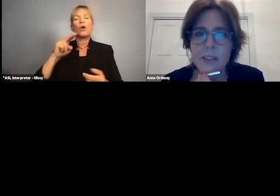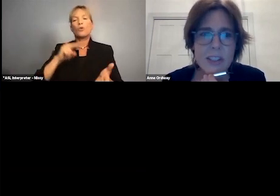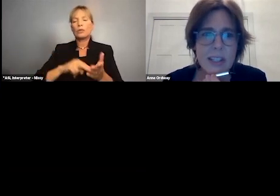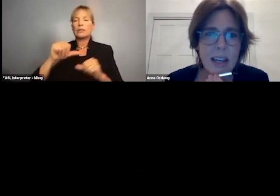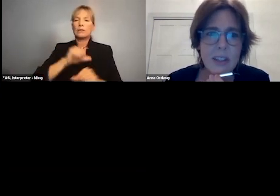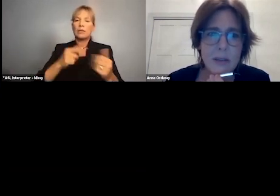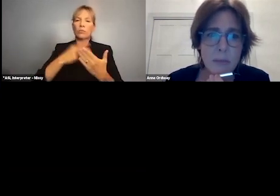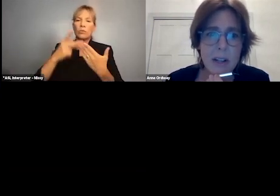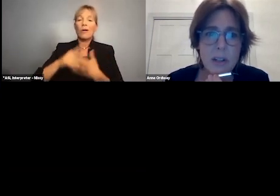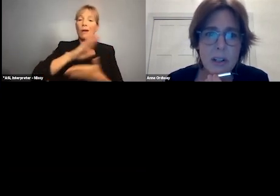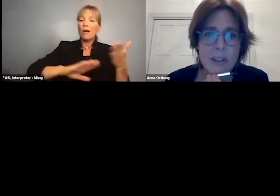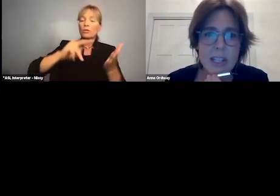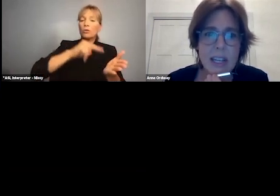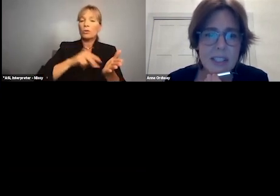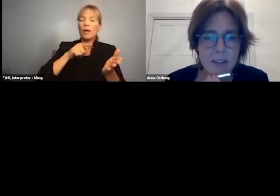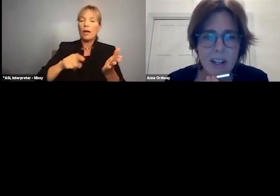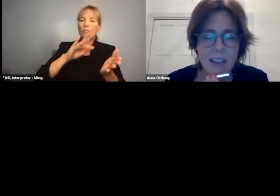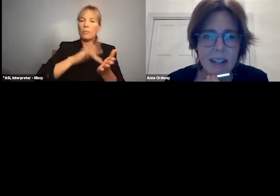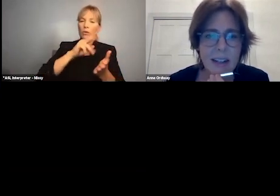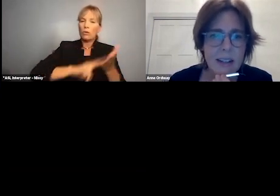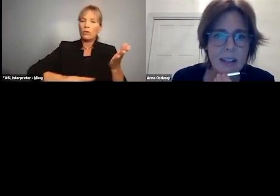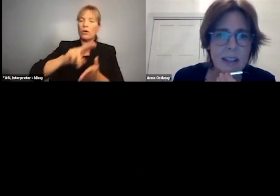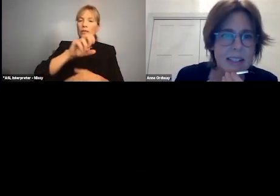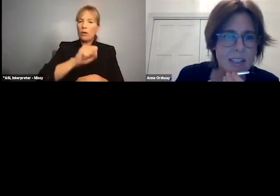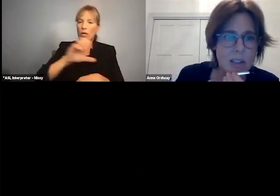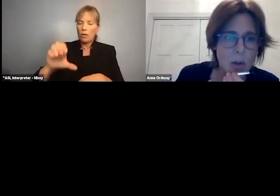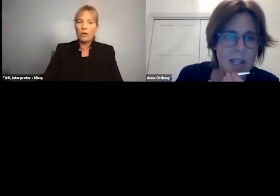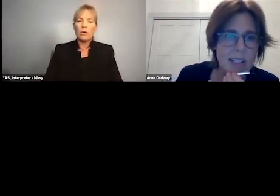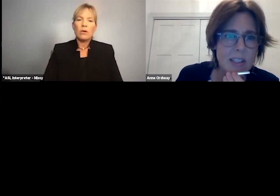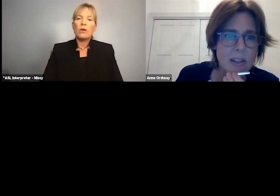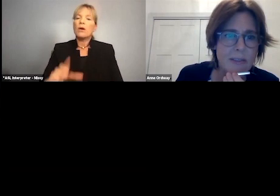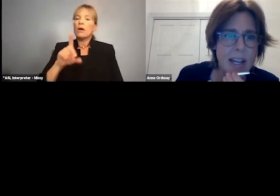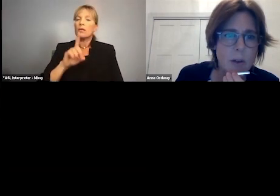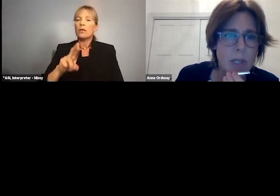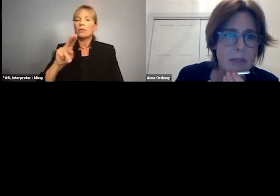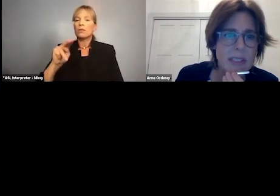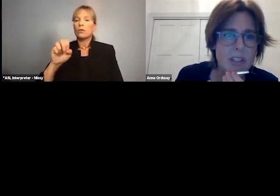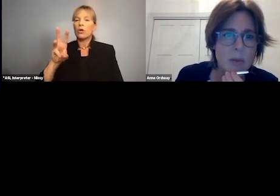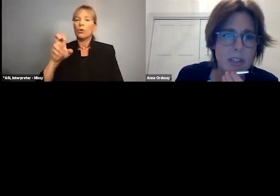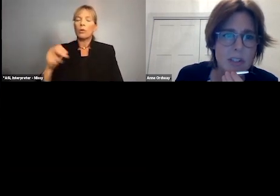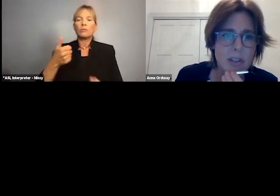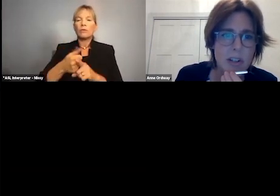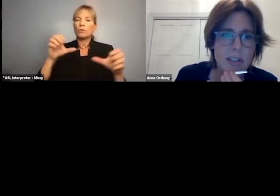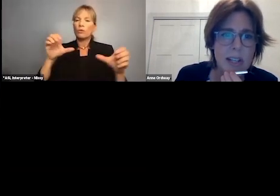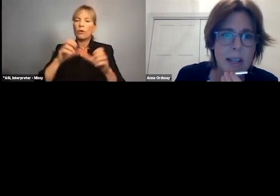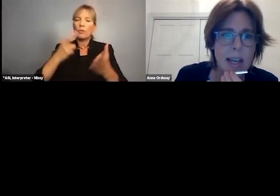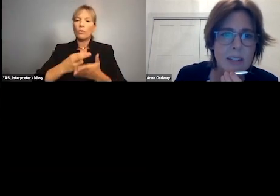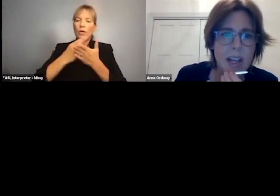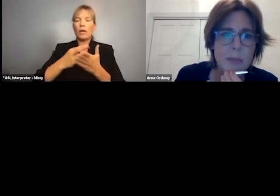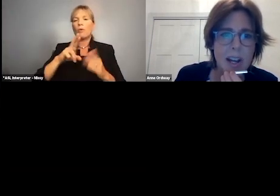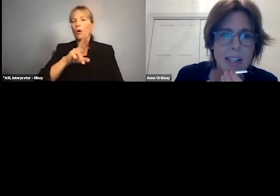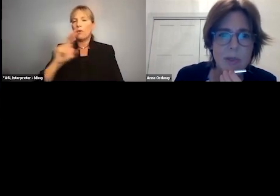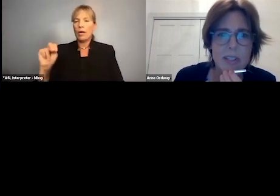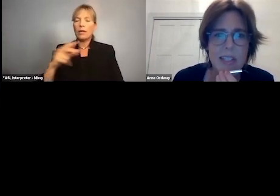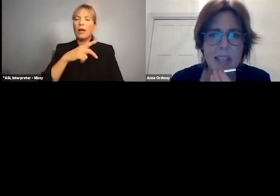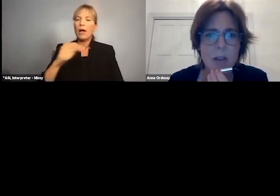in the College of Nursing at the Medical University of South Carolina. Dr. Newman is a certified rehabilitation registered nurse